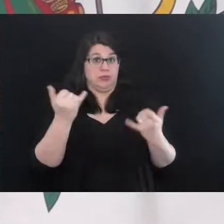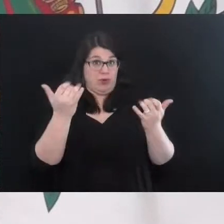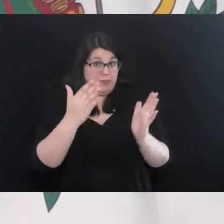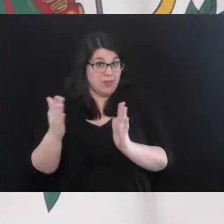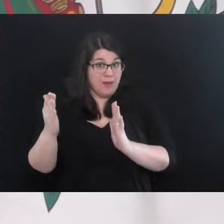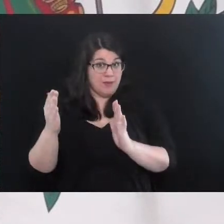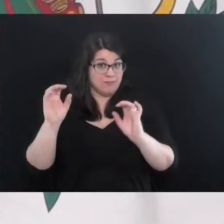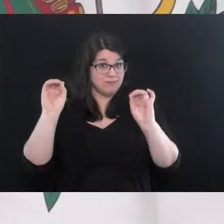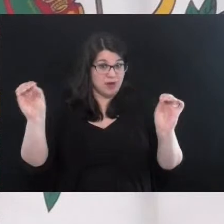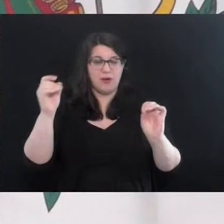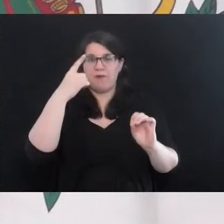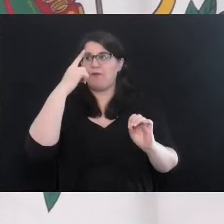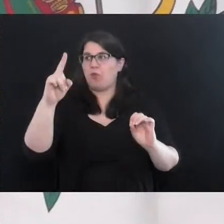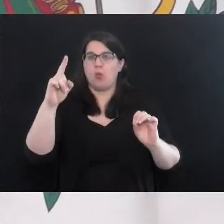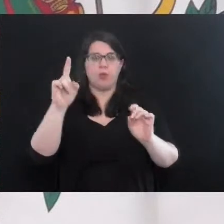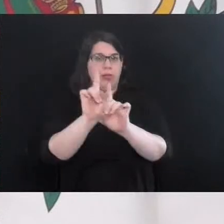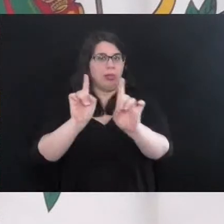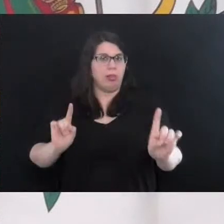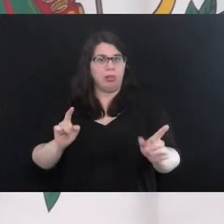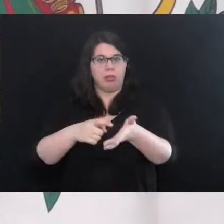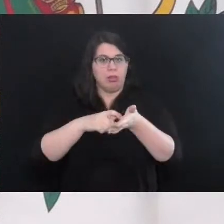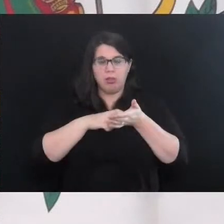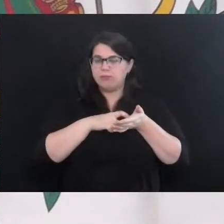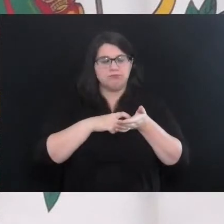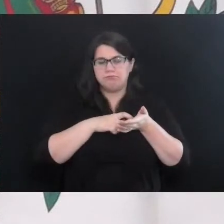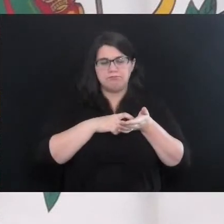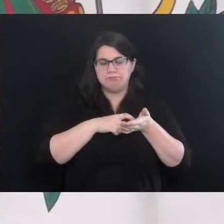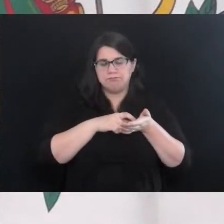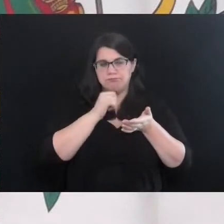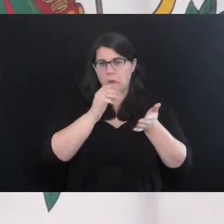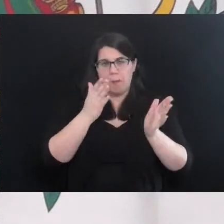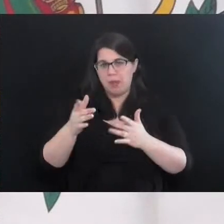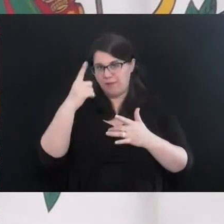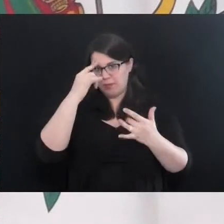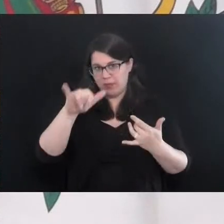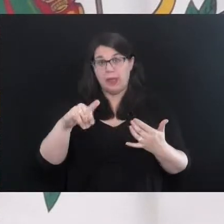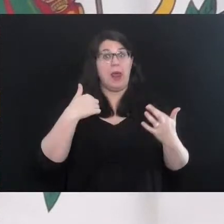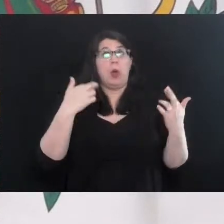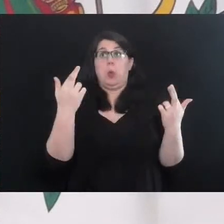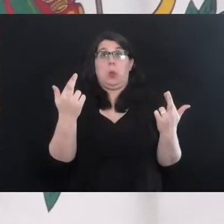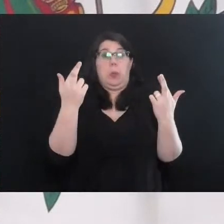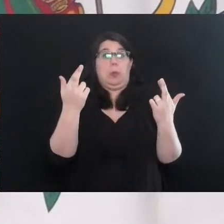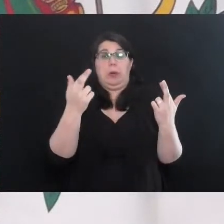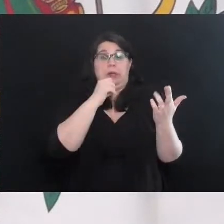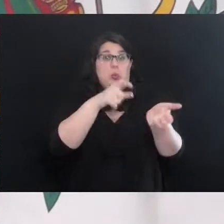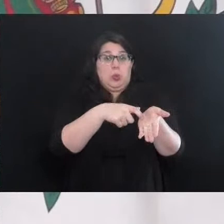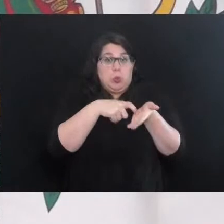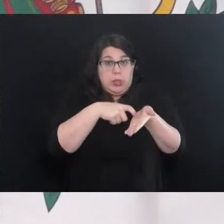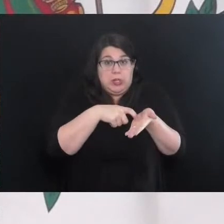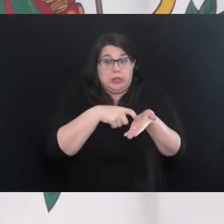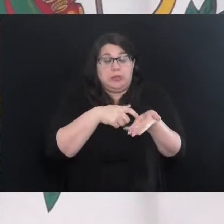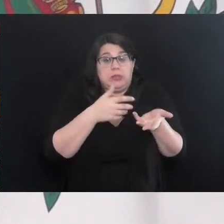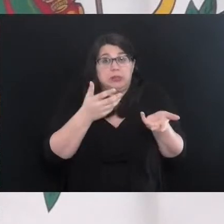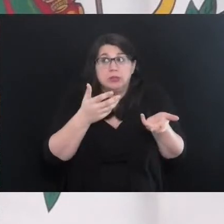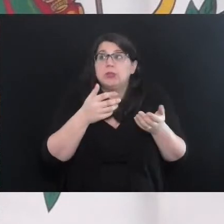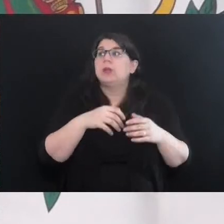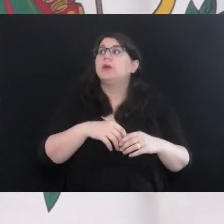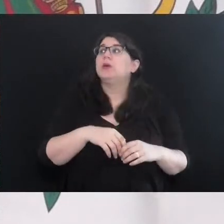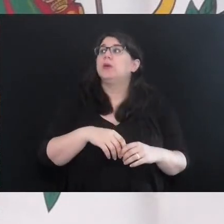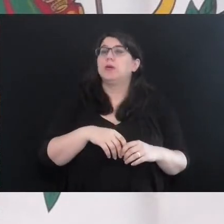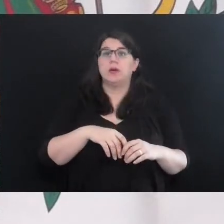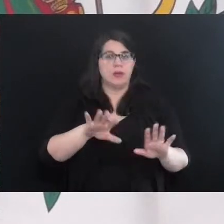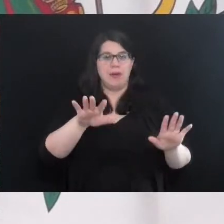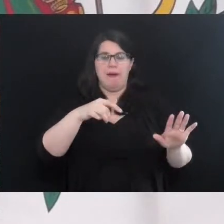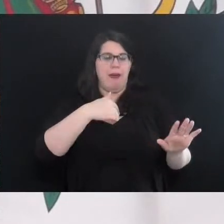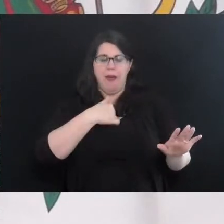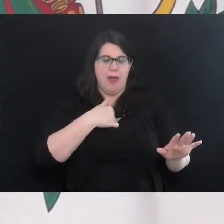now to go back to social distancing and all that. And I hope to goodness that we don't have to do that. You know, I'm not